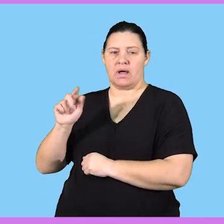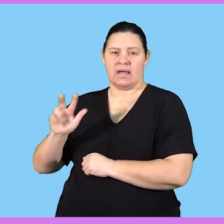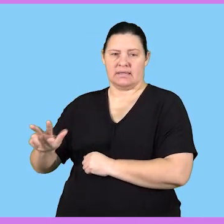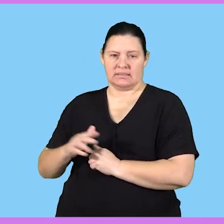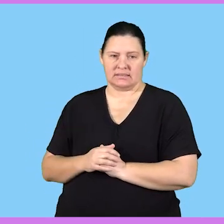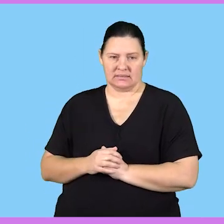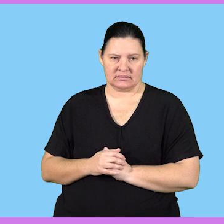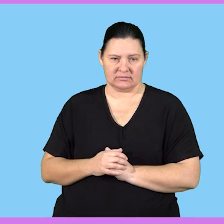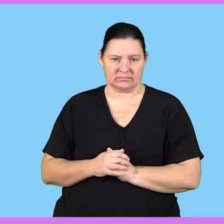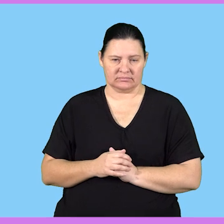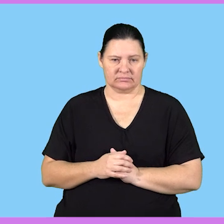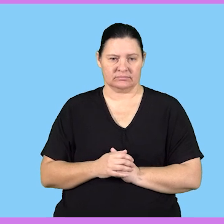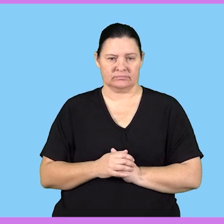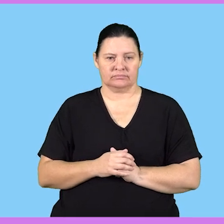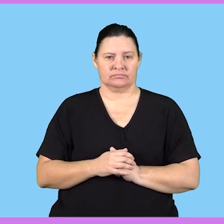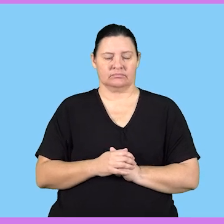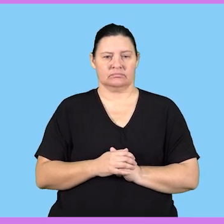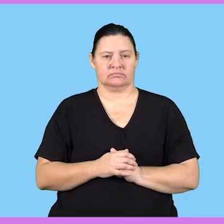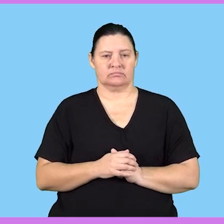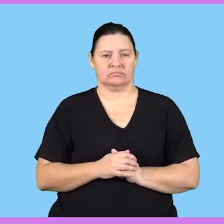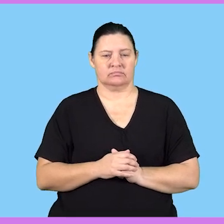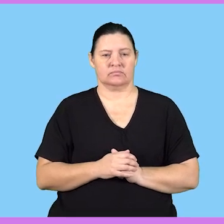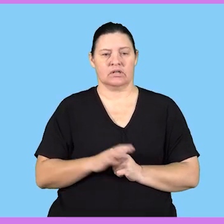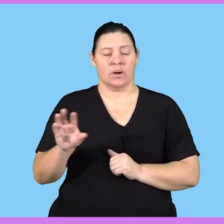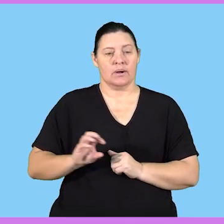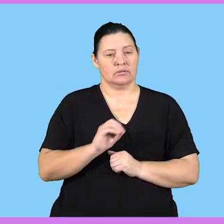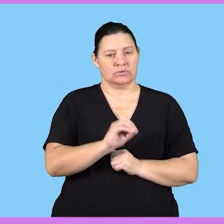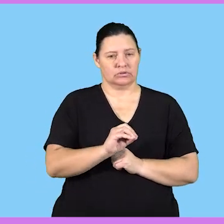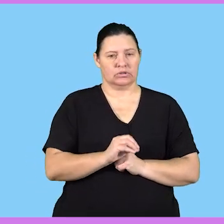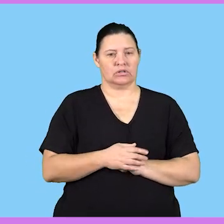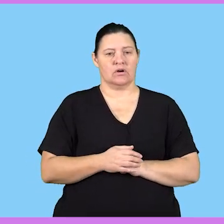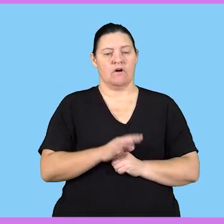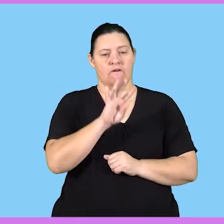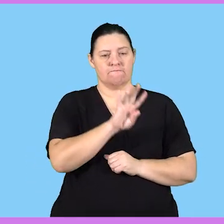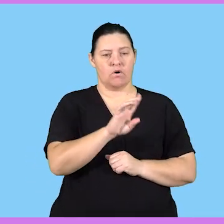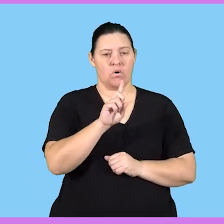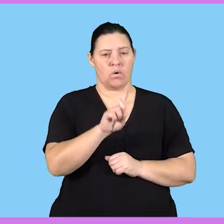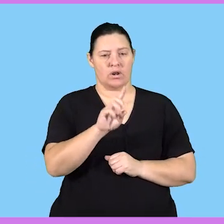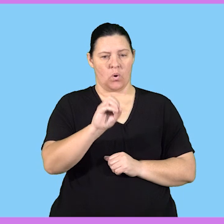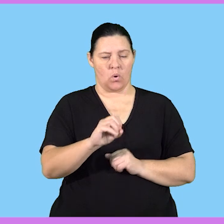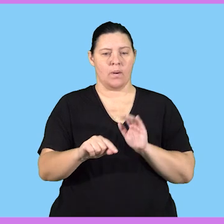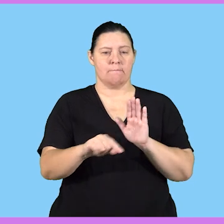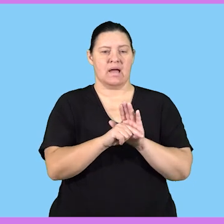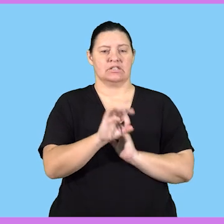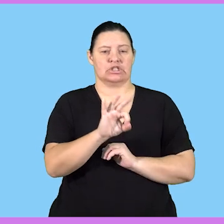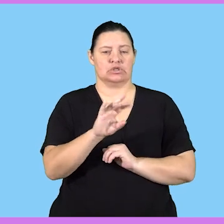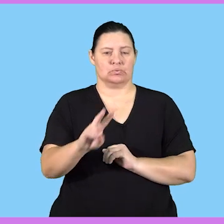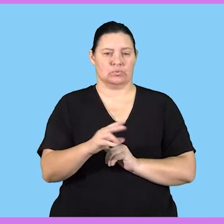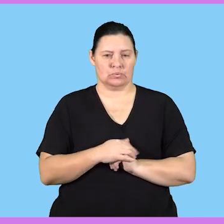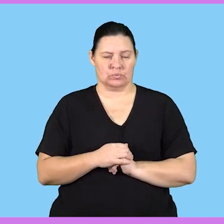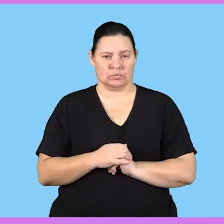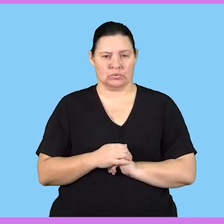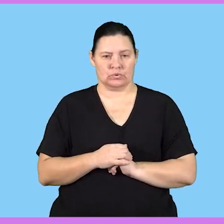by 1,8. All right, so therefore I'm going to type in now 410 minus